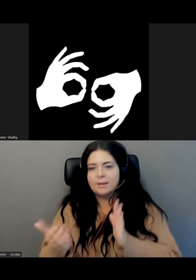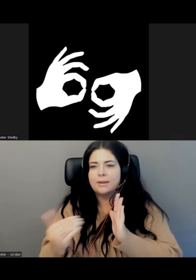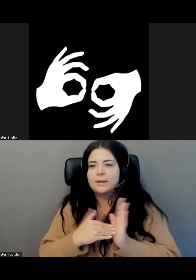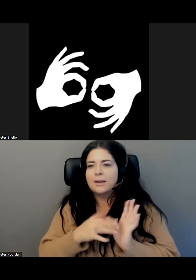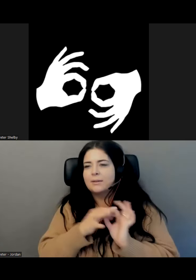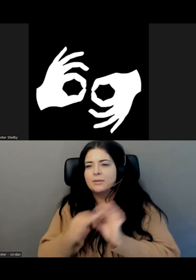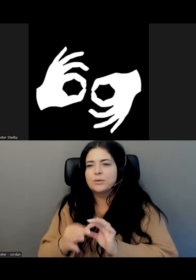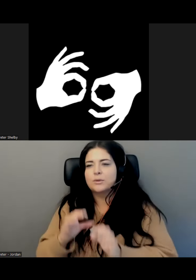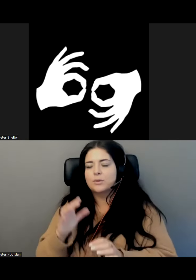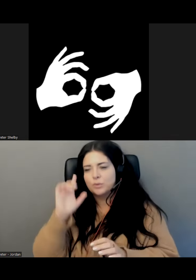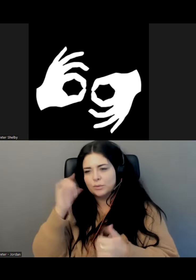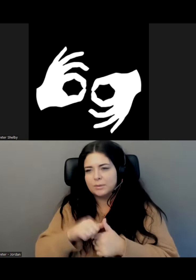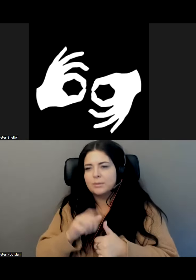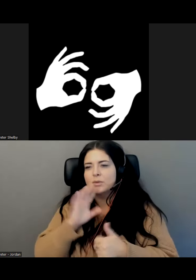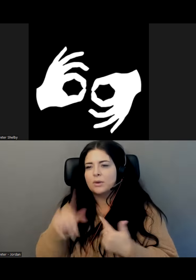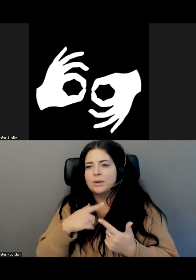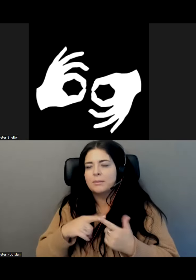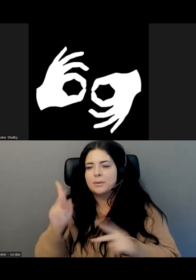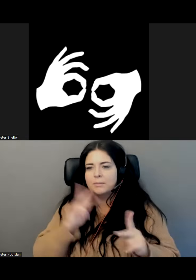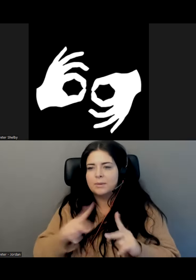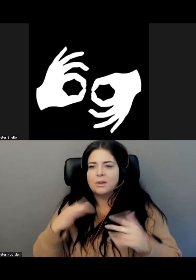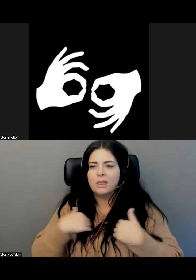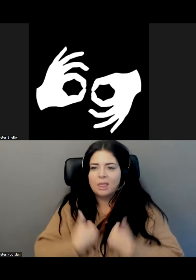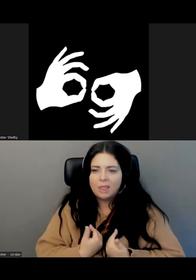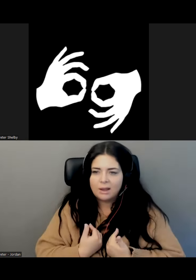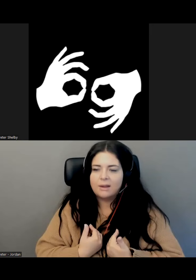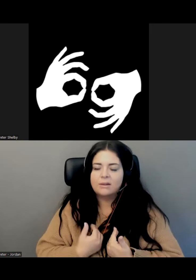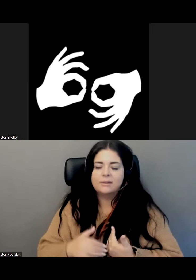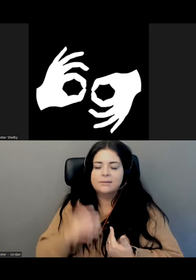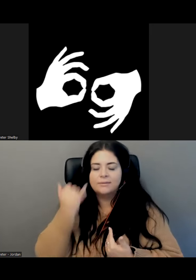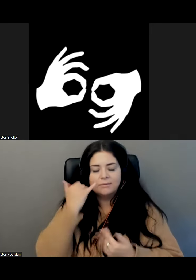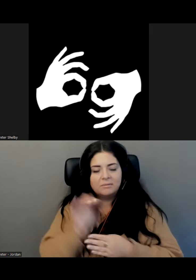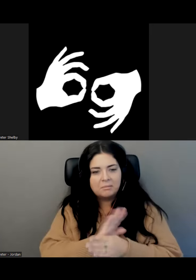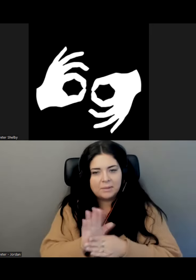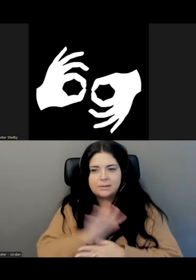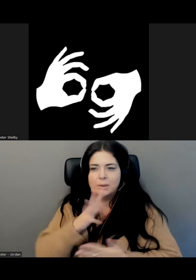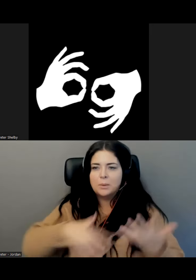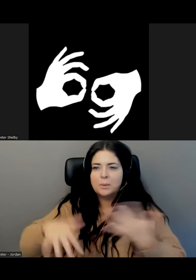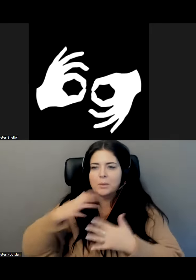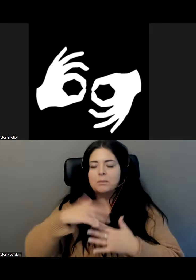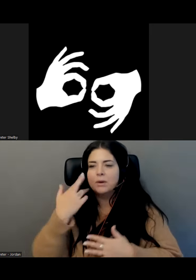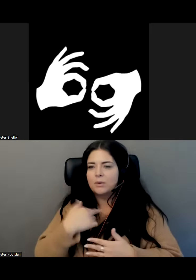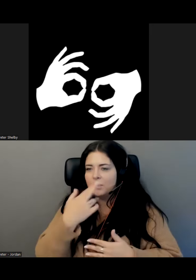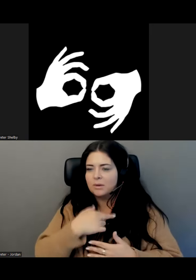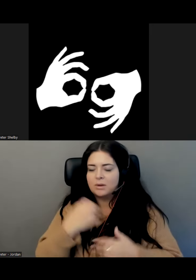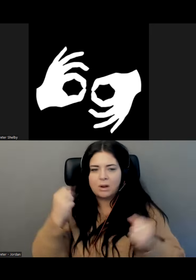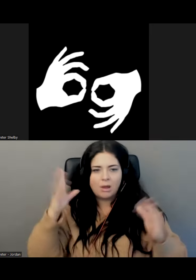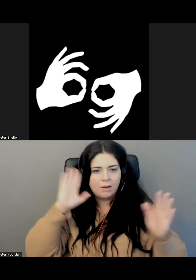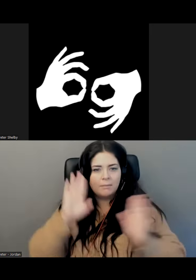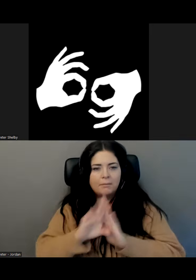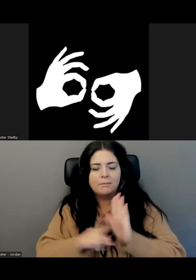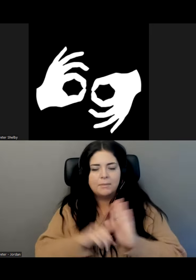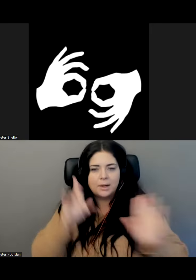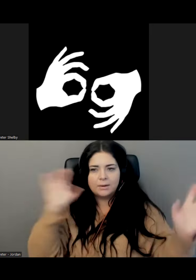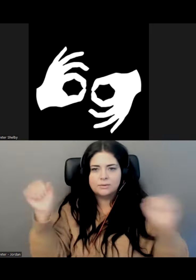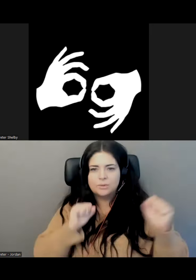was talking about earlier, where you're in, say, a crowded environment, a restaurant, somewhere where there's lots of background noise, and